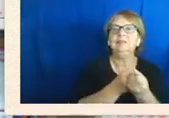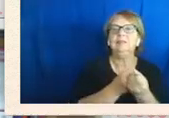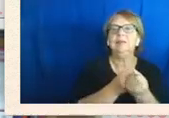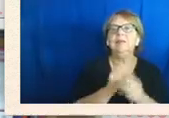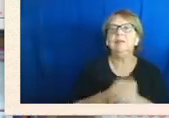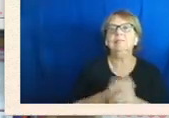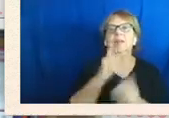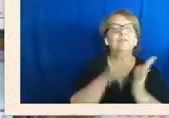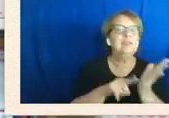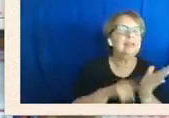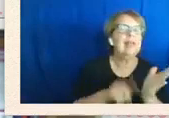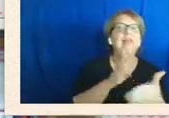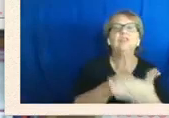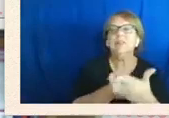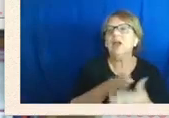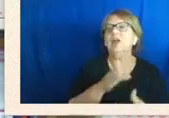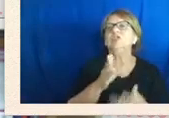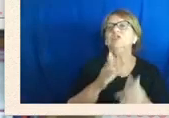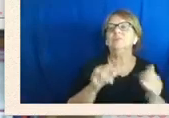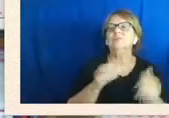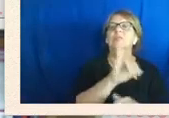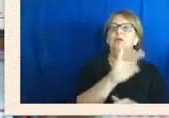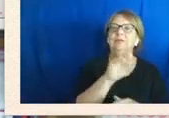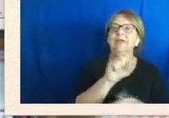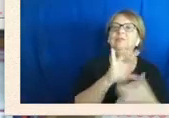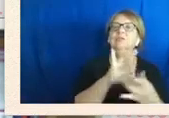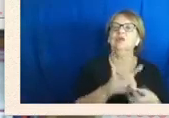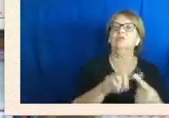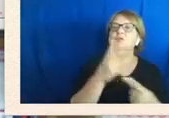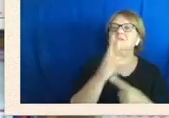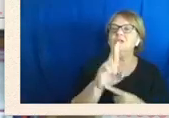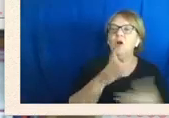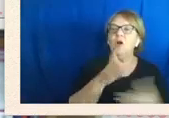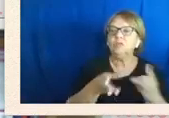litigation with those cases in regards to vocational rehabilitation services.